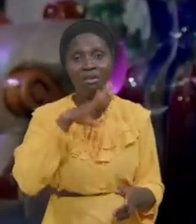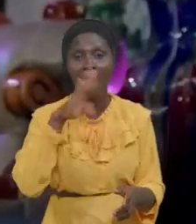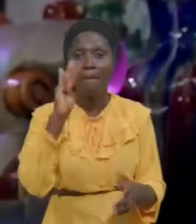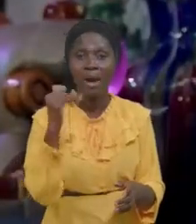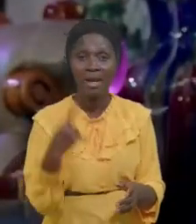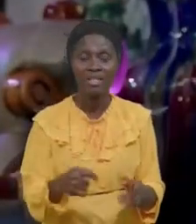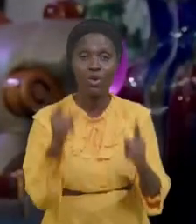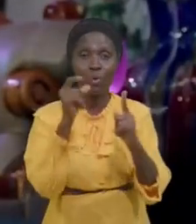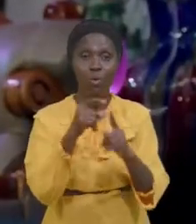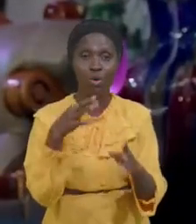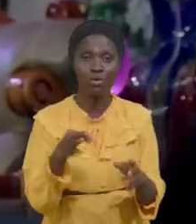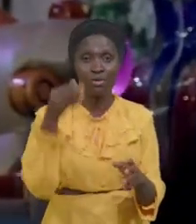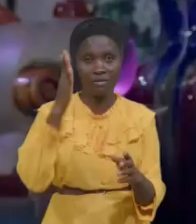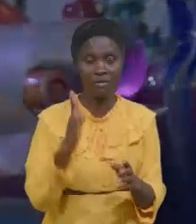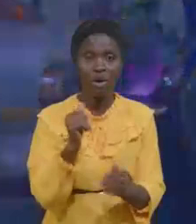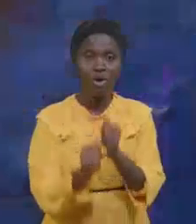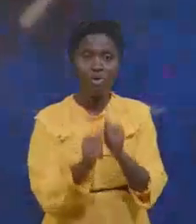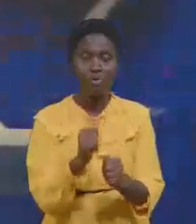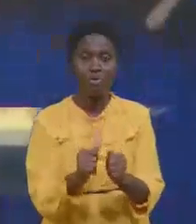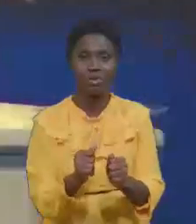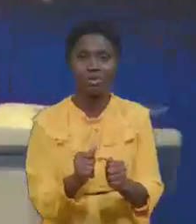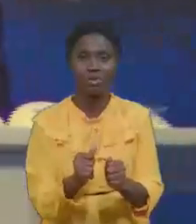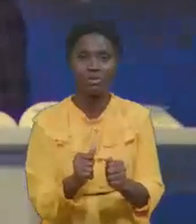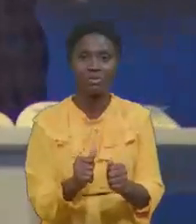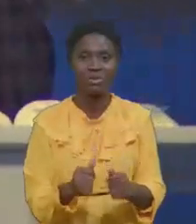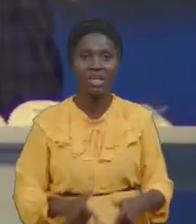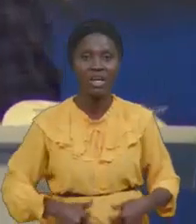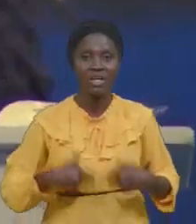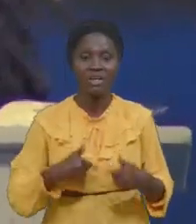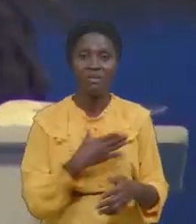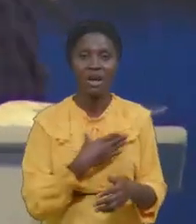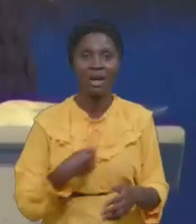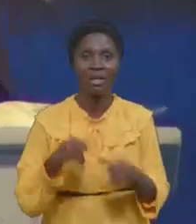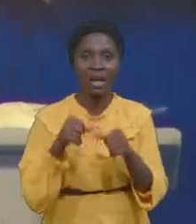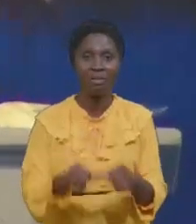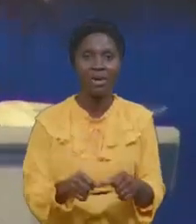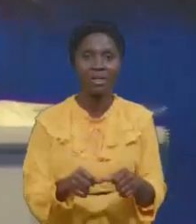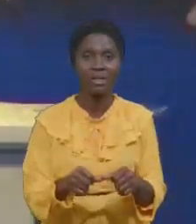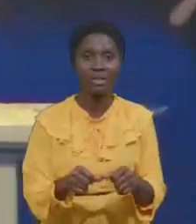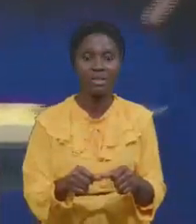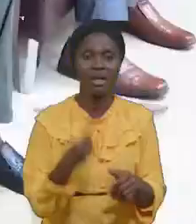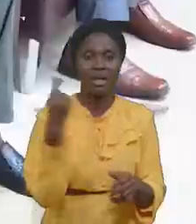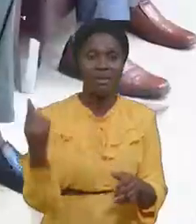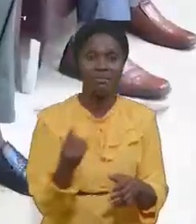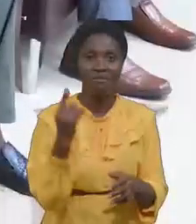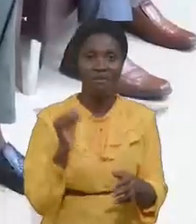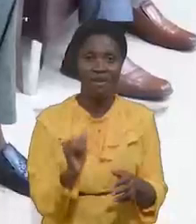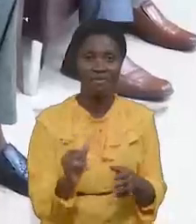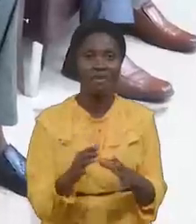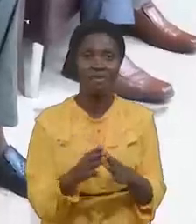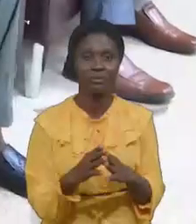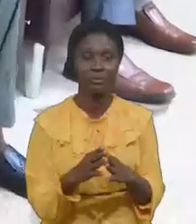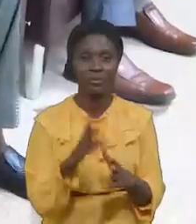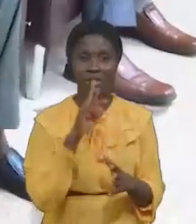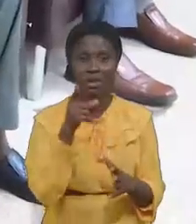of God, which liveth and abideth forever. Are